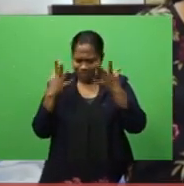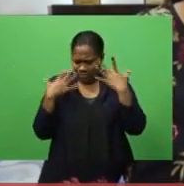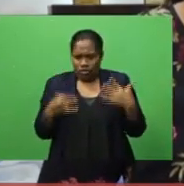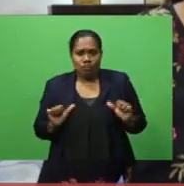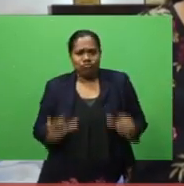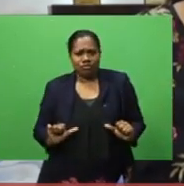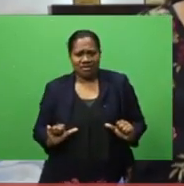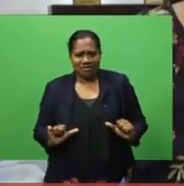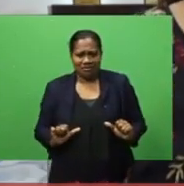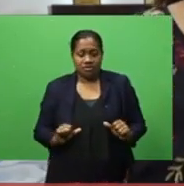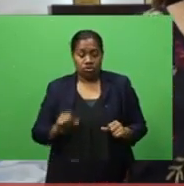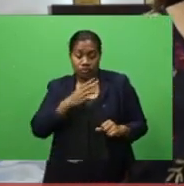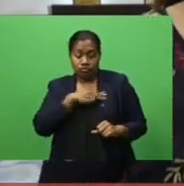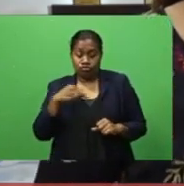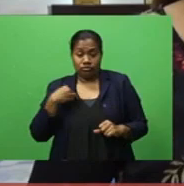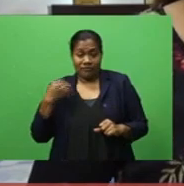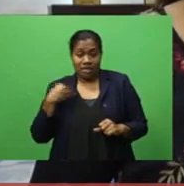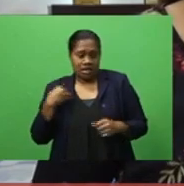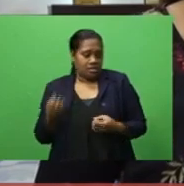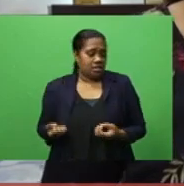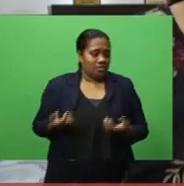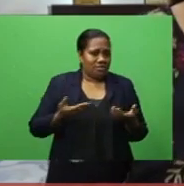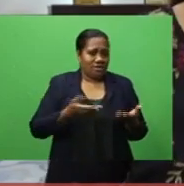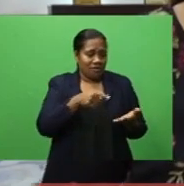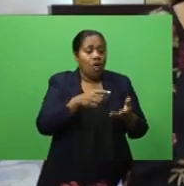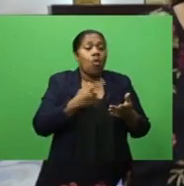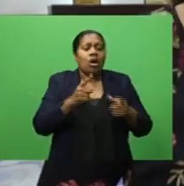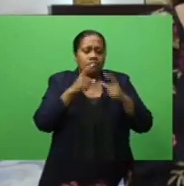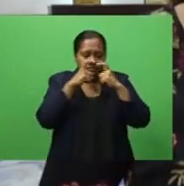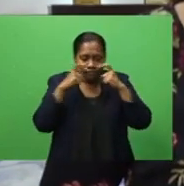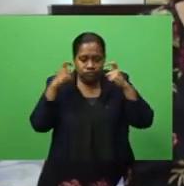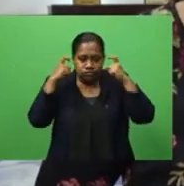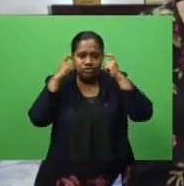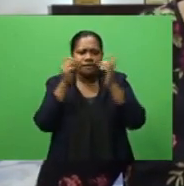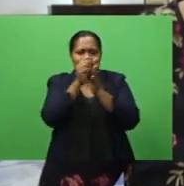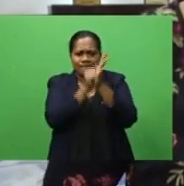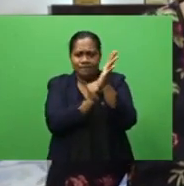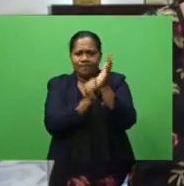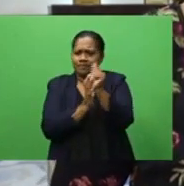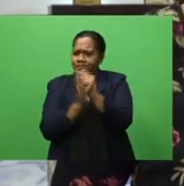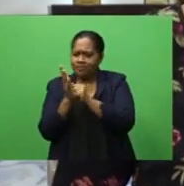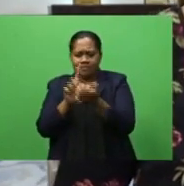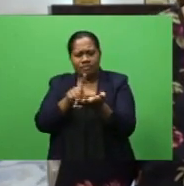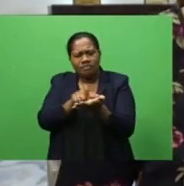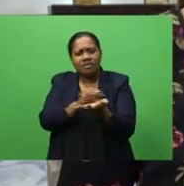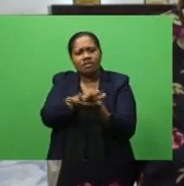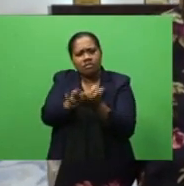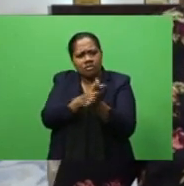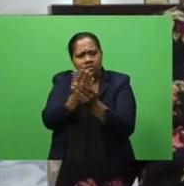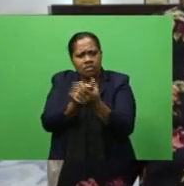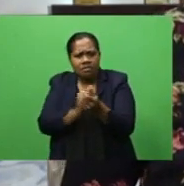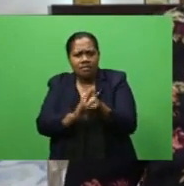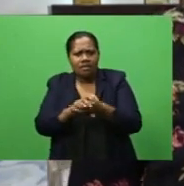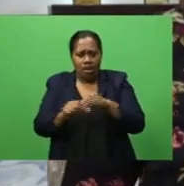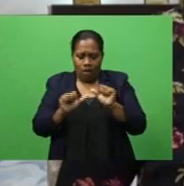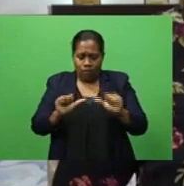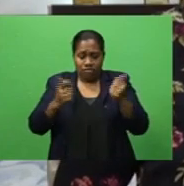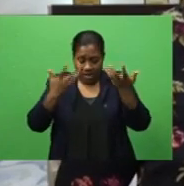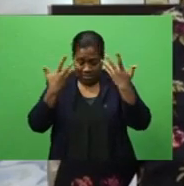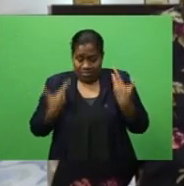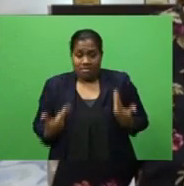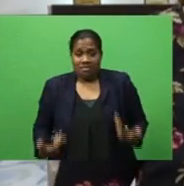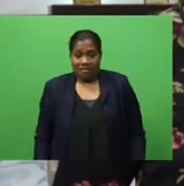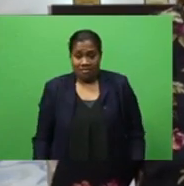the Ministry of Health include surgical masks, disposable gloves, hand sanitizers and protective clothing that will be